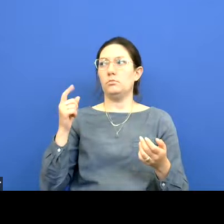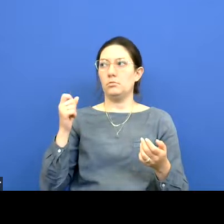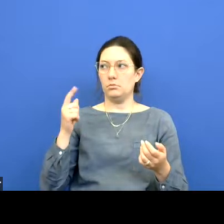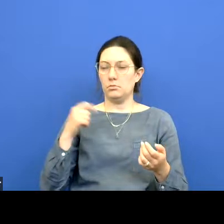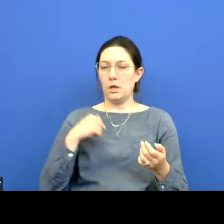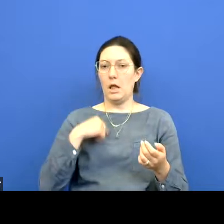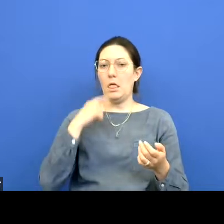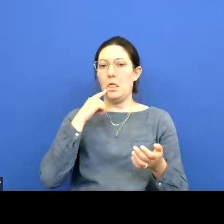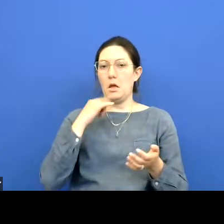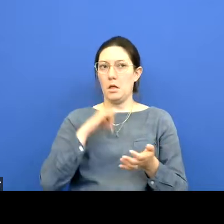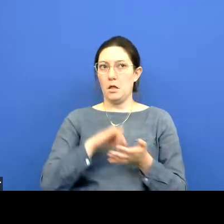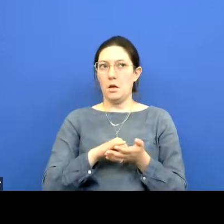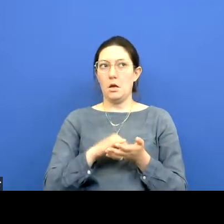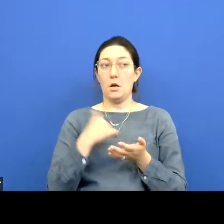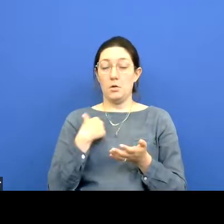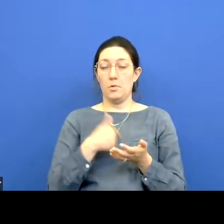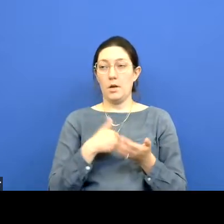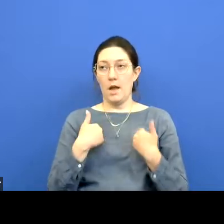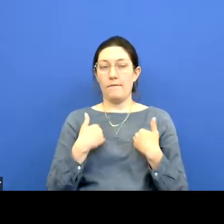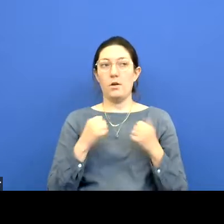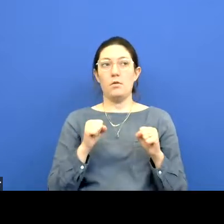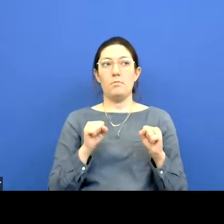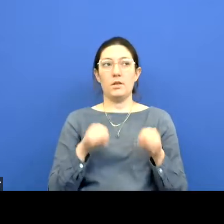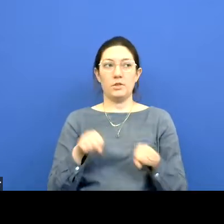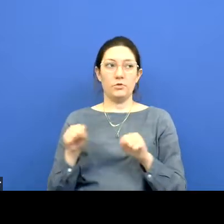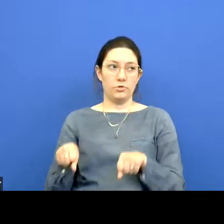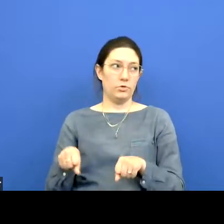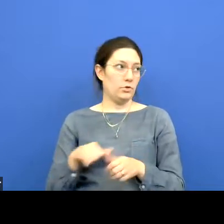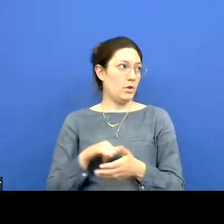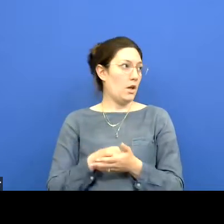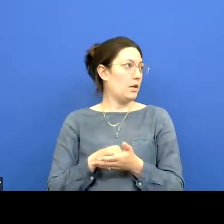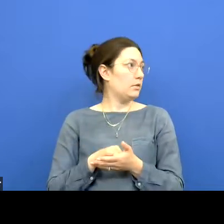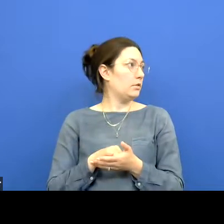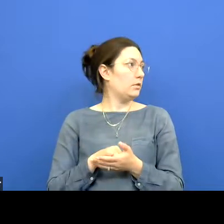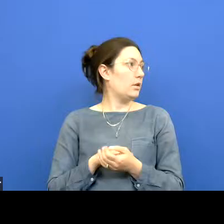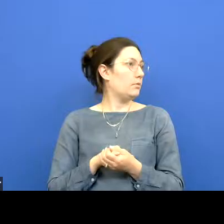that we have the potential that the